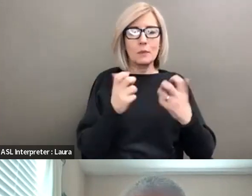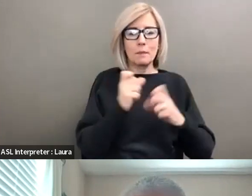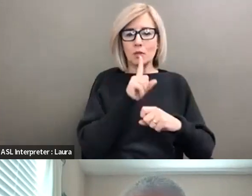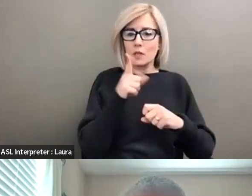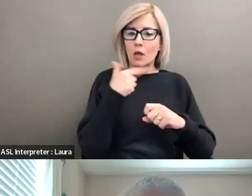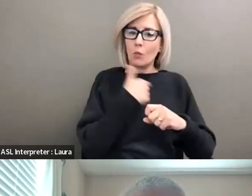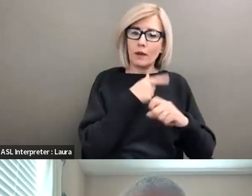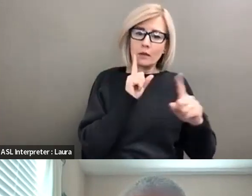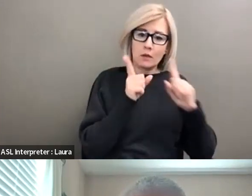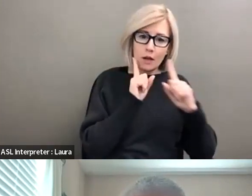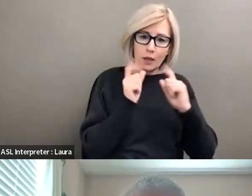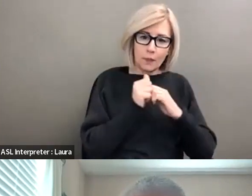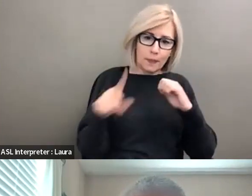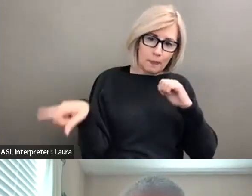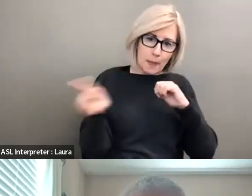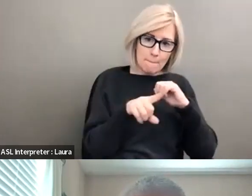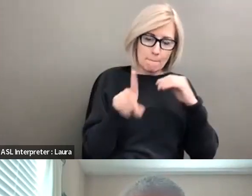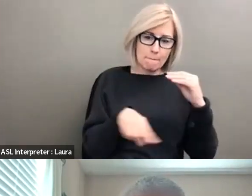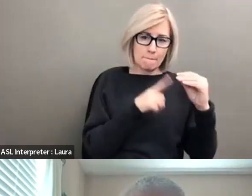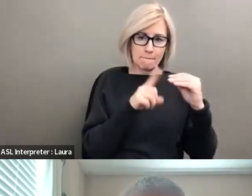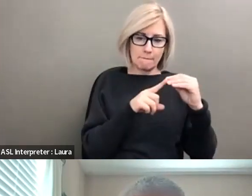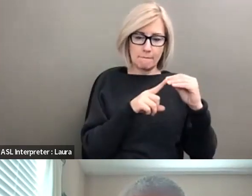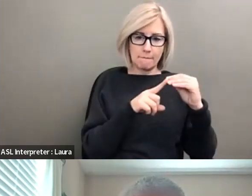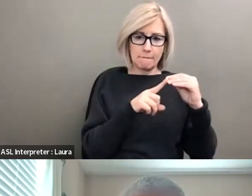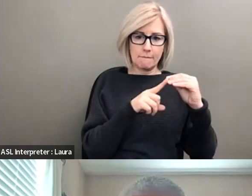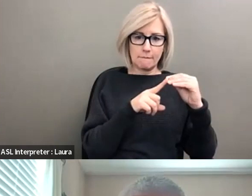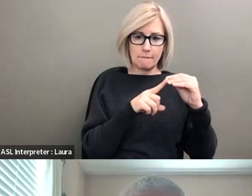we're talking to them about